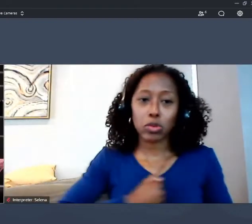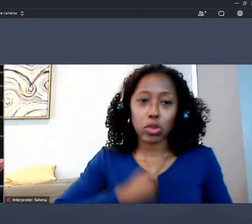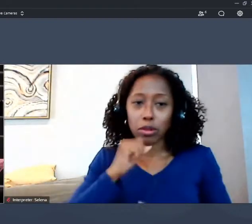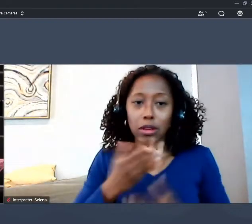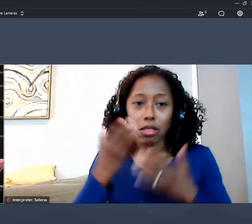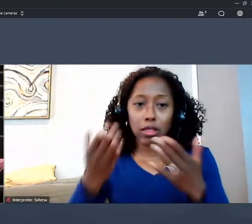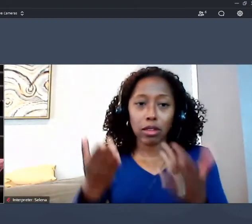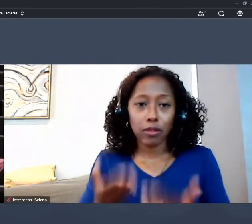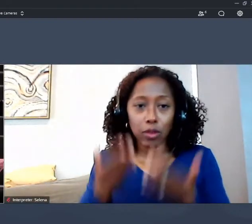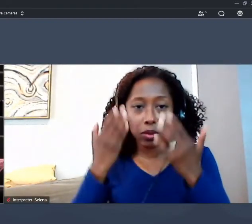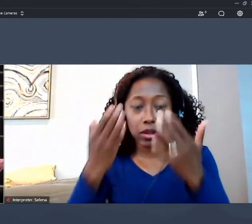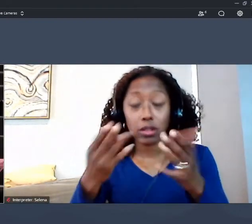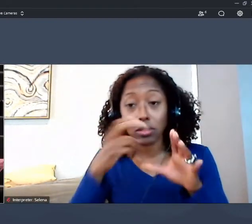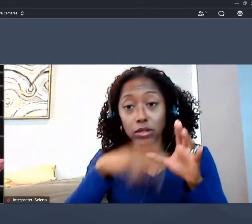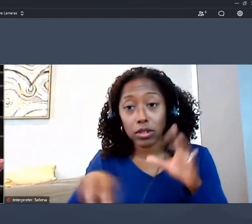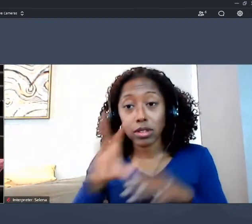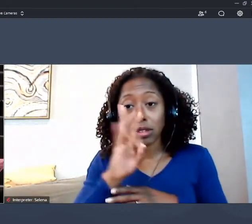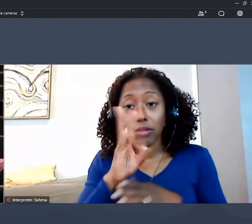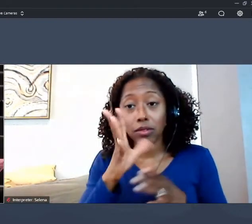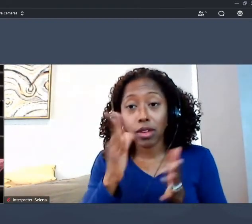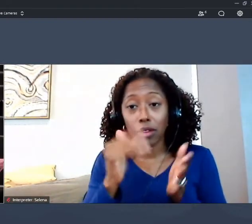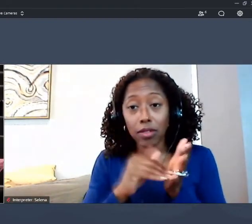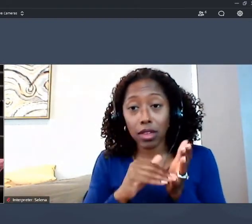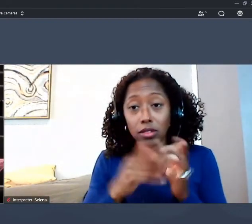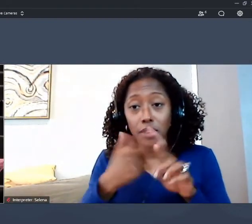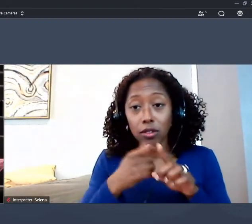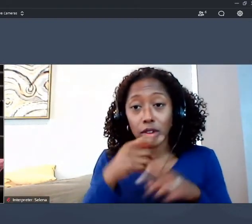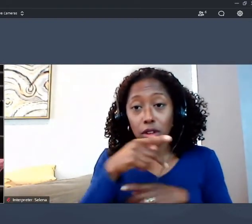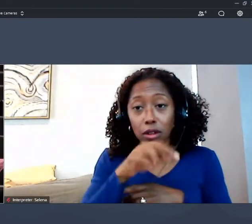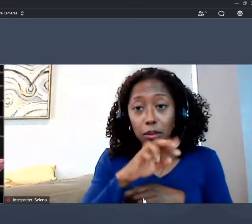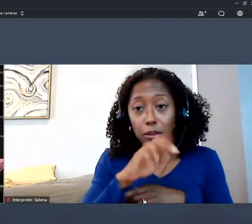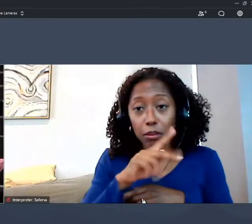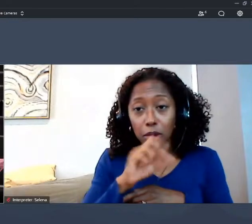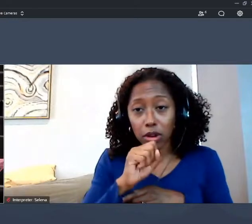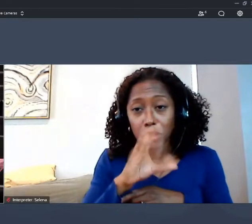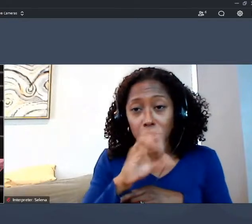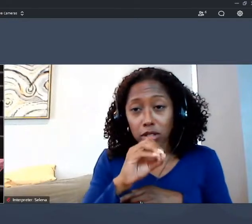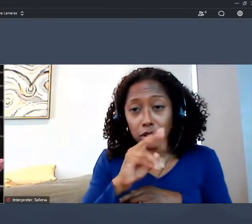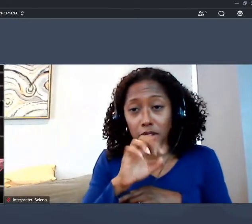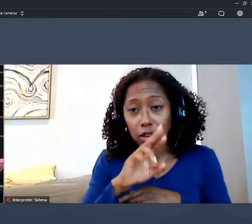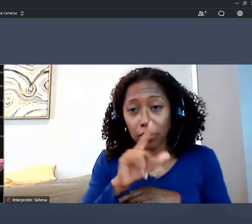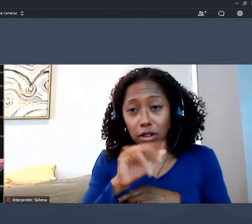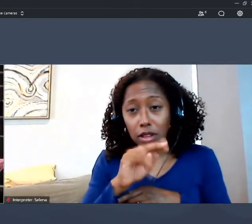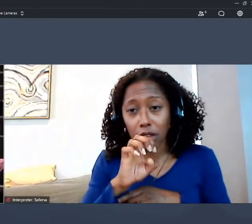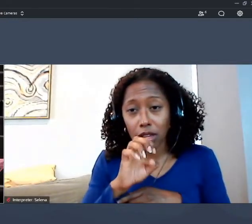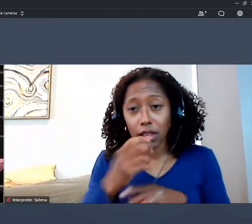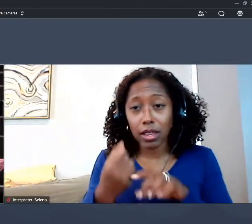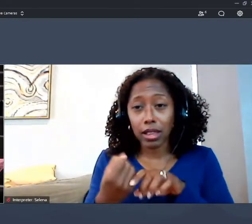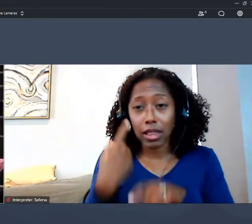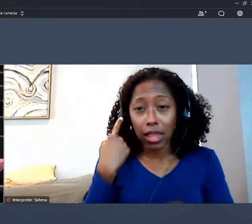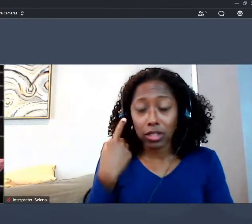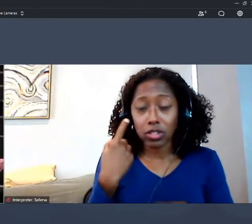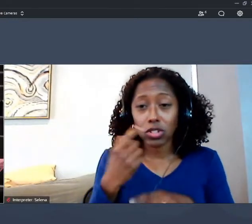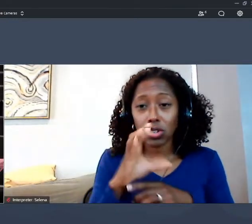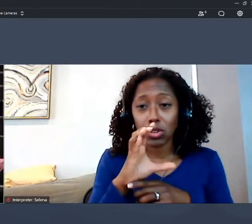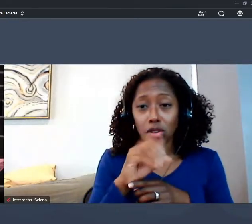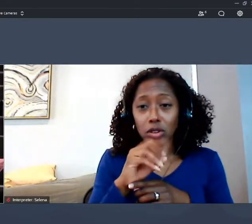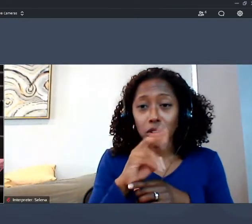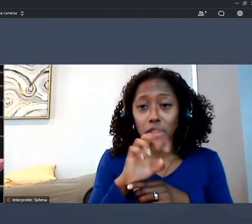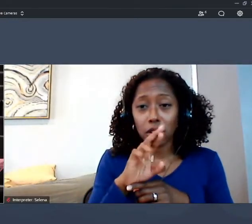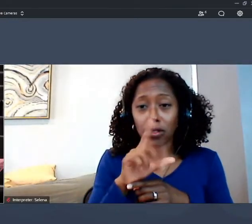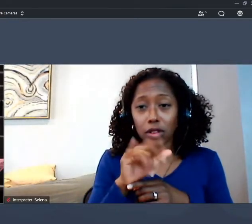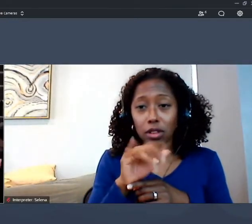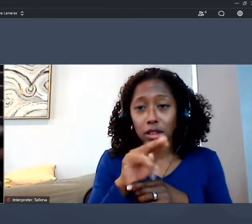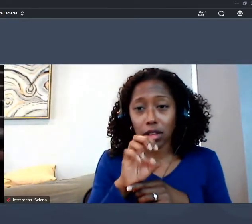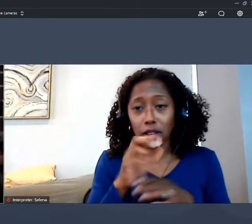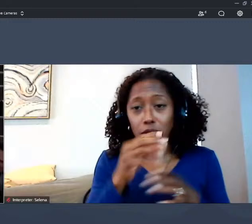a transfer of $75,000 from the Parks cover line that came out of last year's cover line. As we entered into